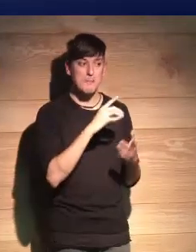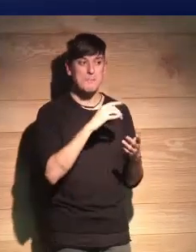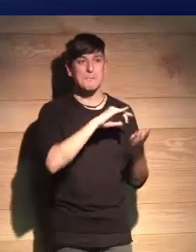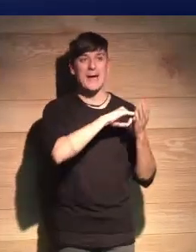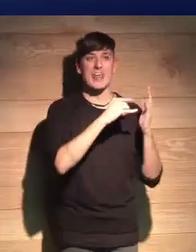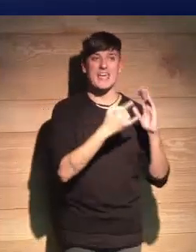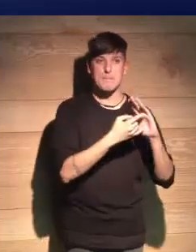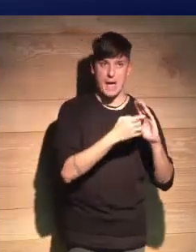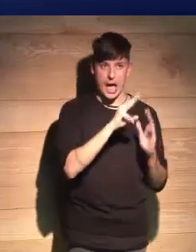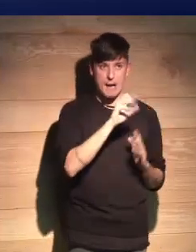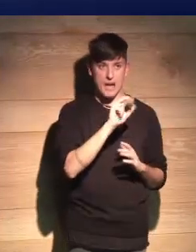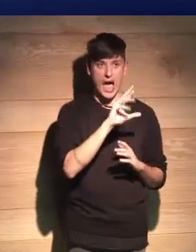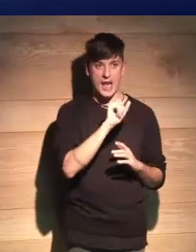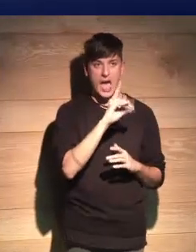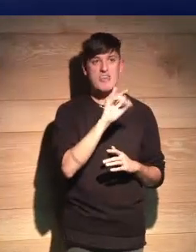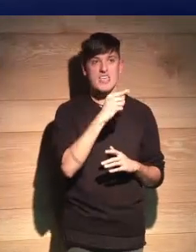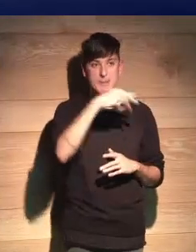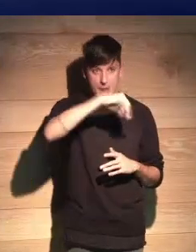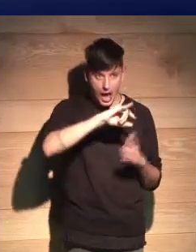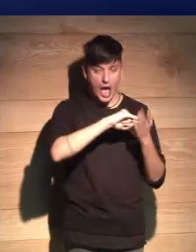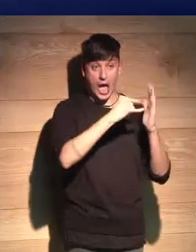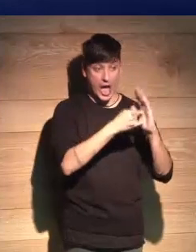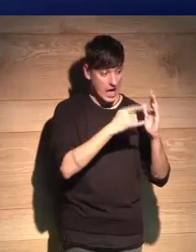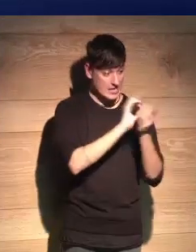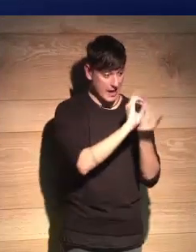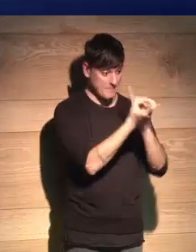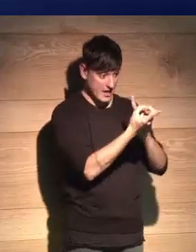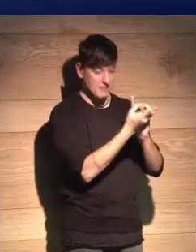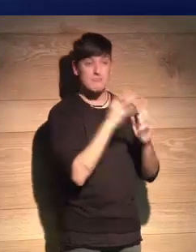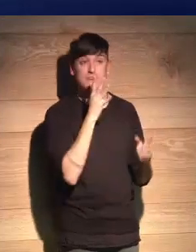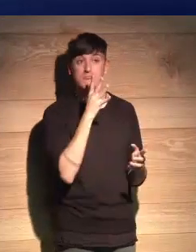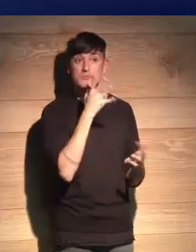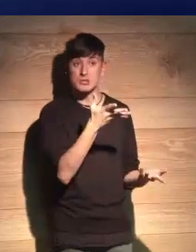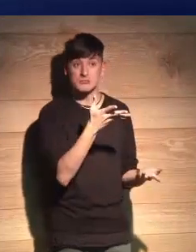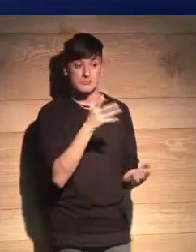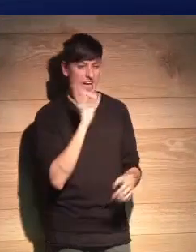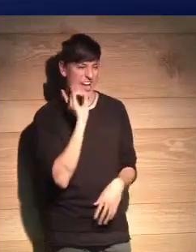paradigm changes, this happens because